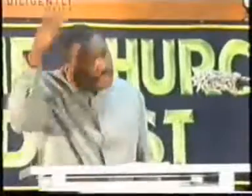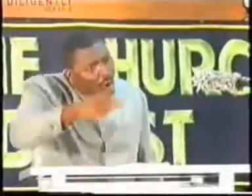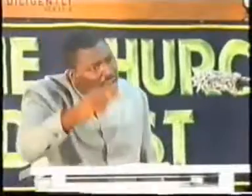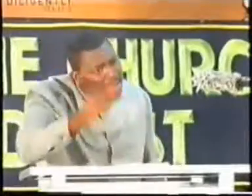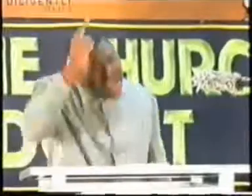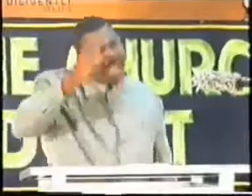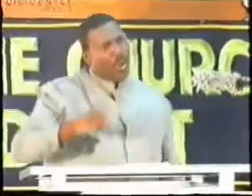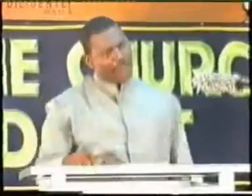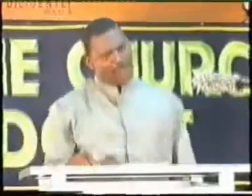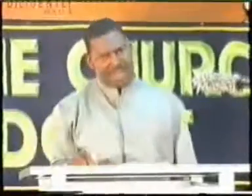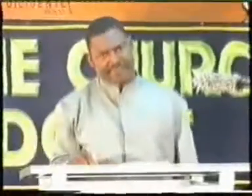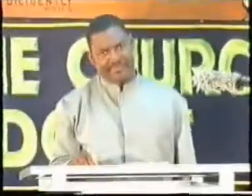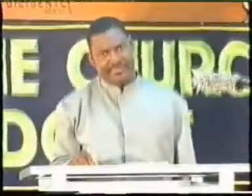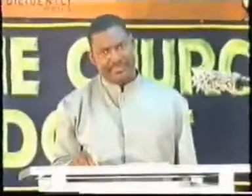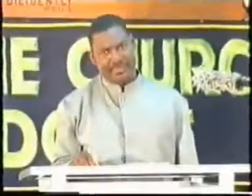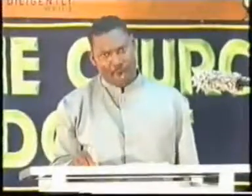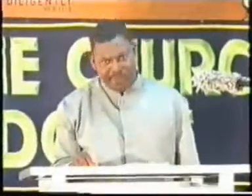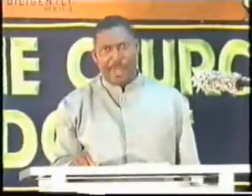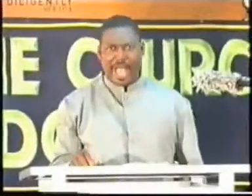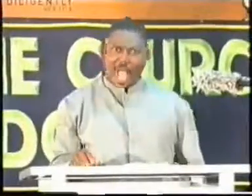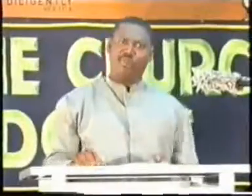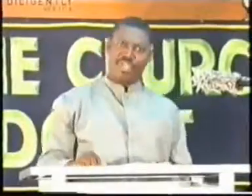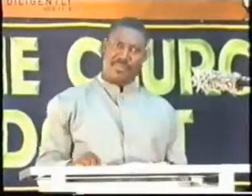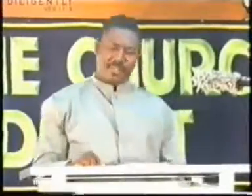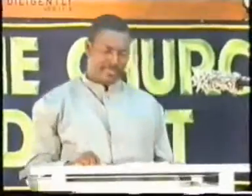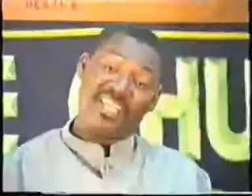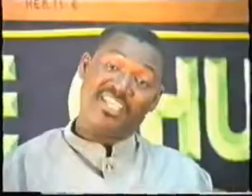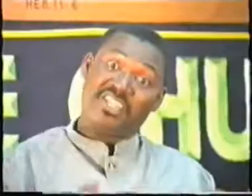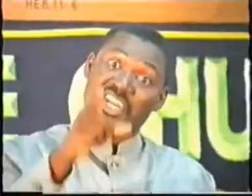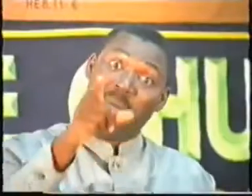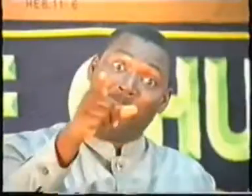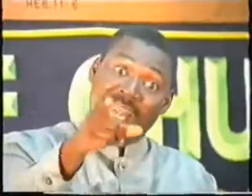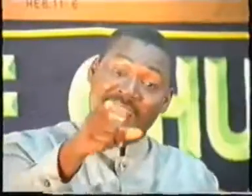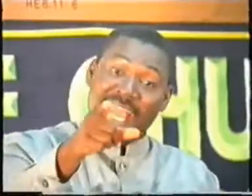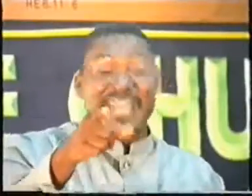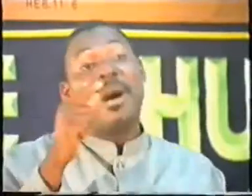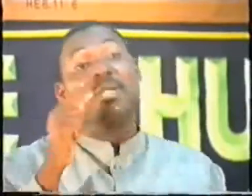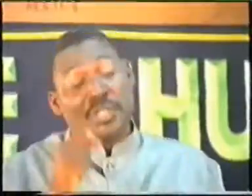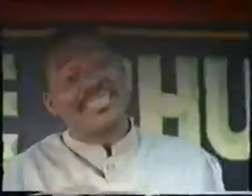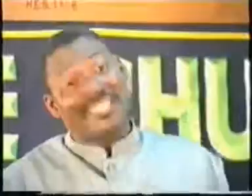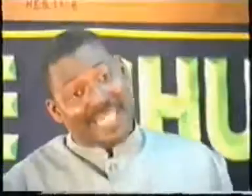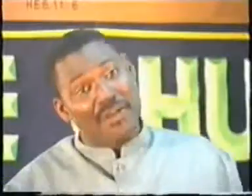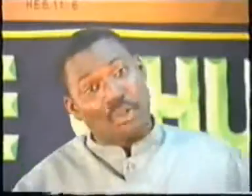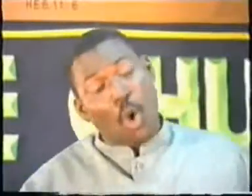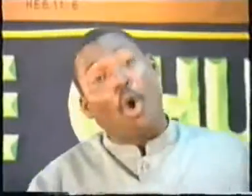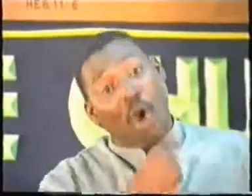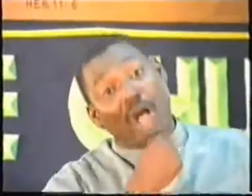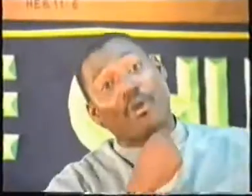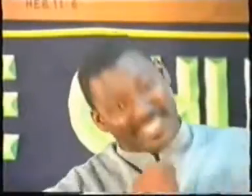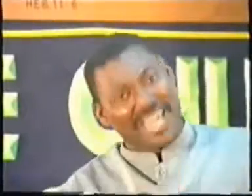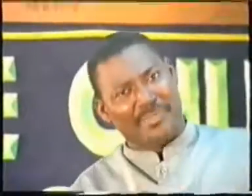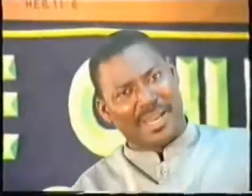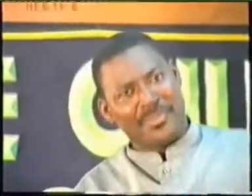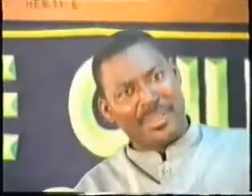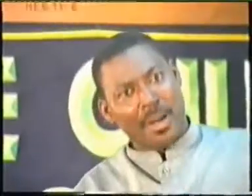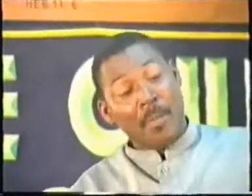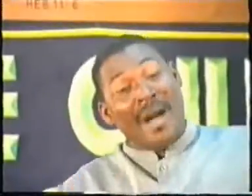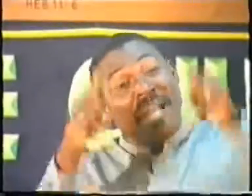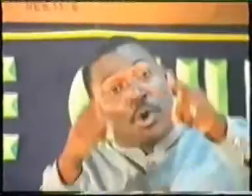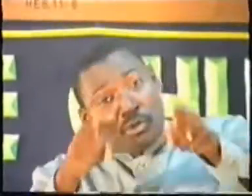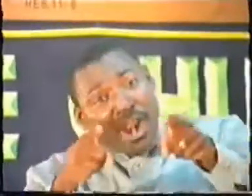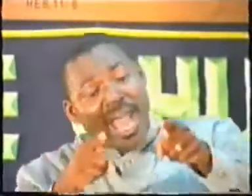e Christofo e ton niema e wo asori dem. Odofopa a wuti me sika nebre ana ma Judas Iscariot okọ ekọ sen